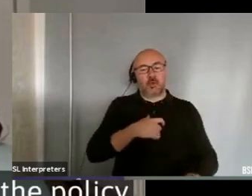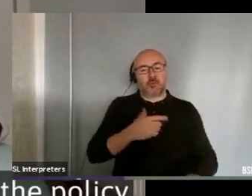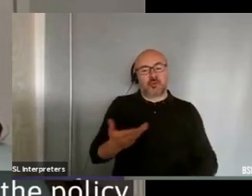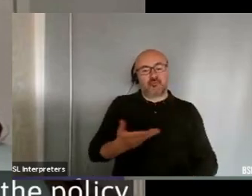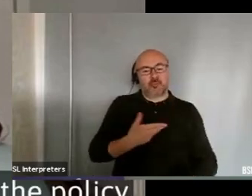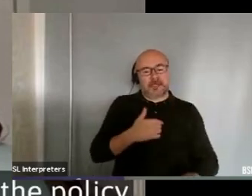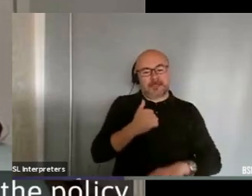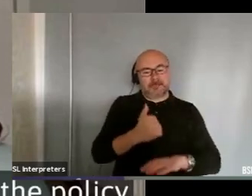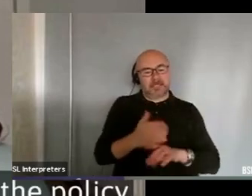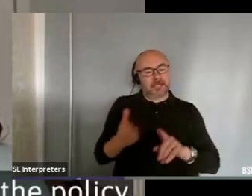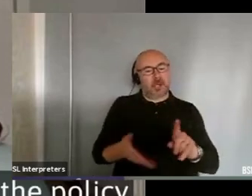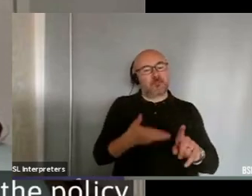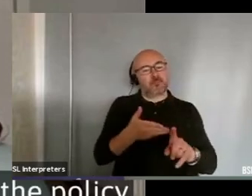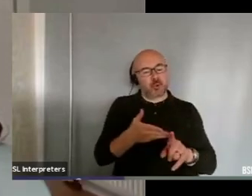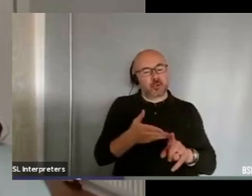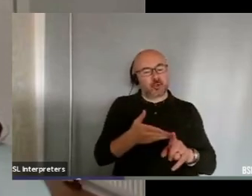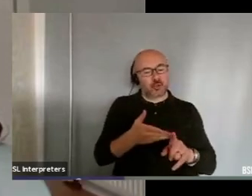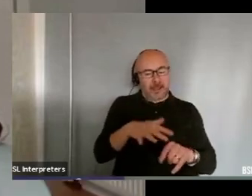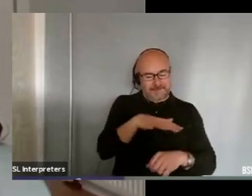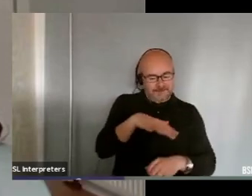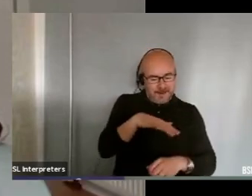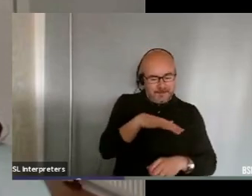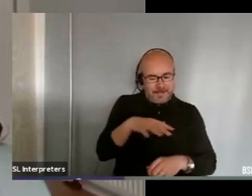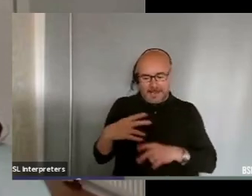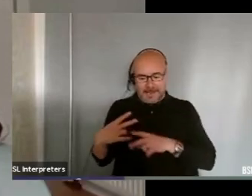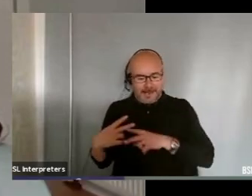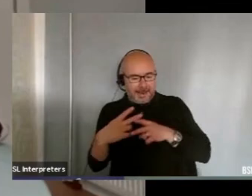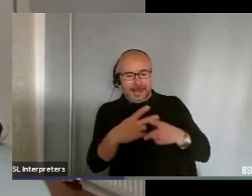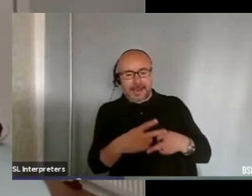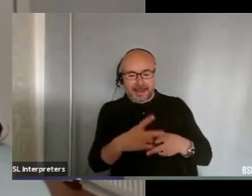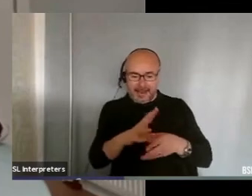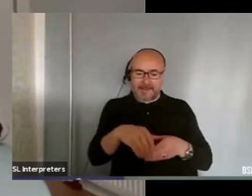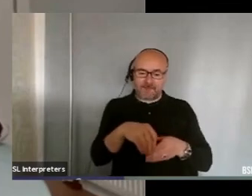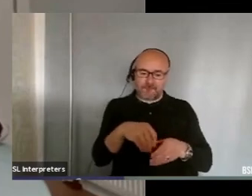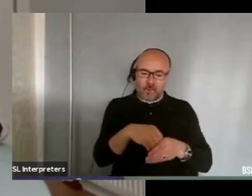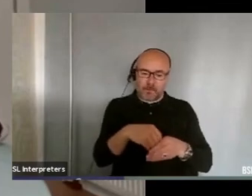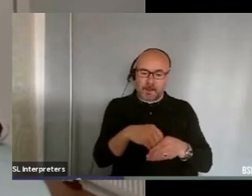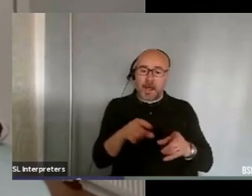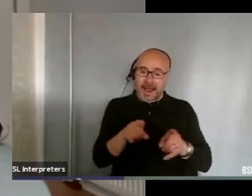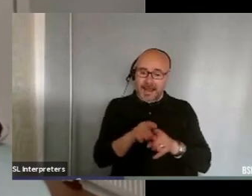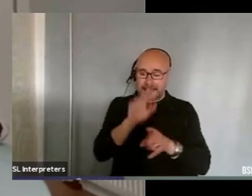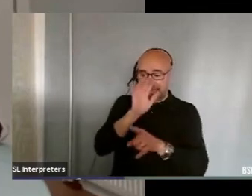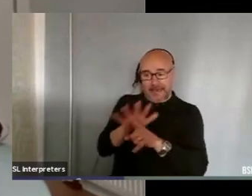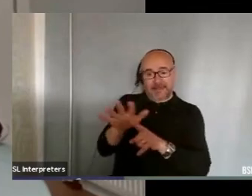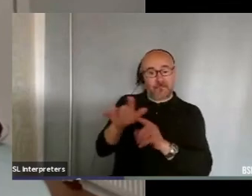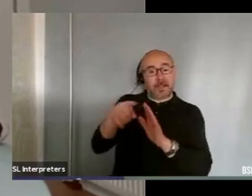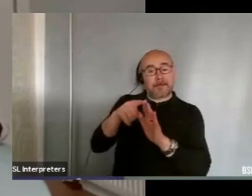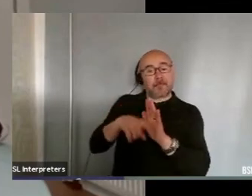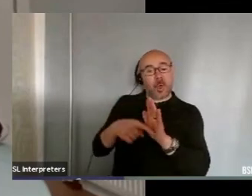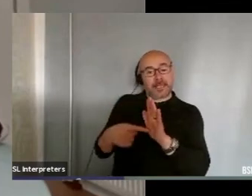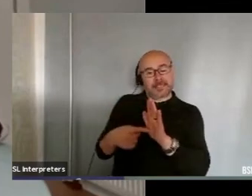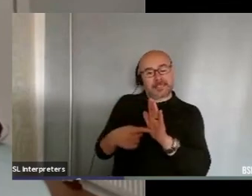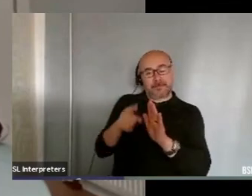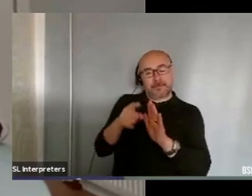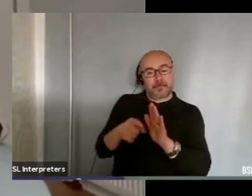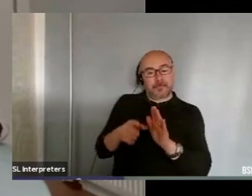their care and in the policy. I think change needs a number of things, whether it's this work that you're